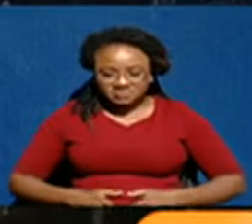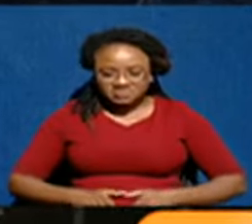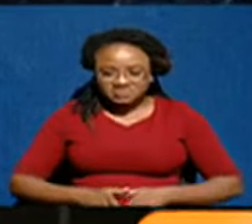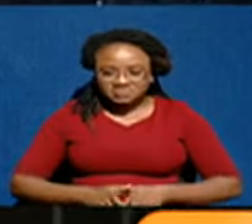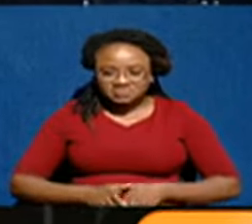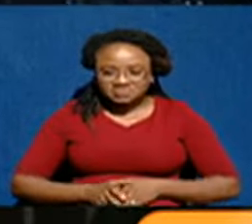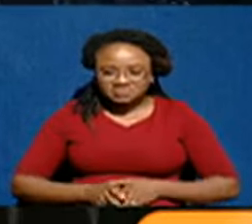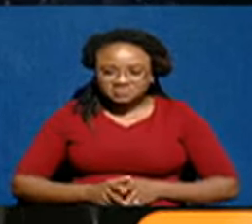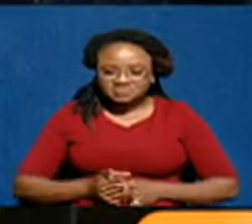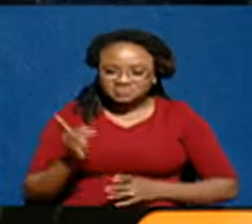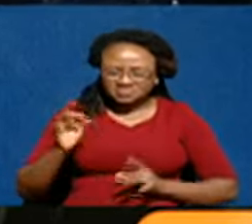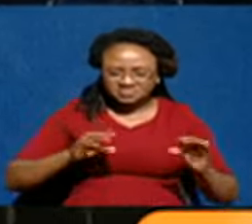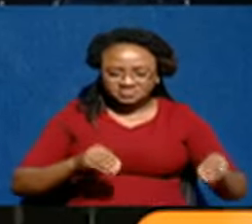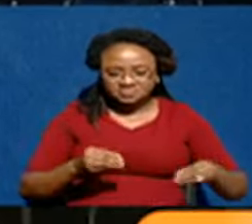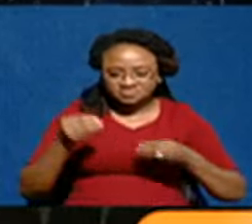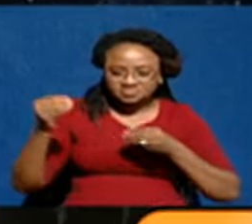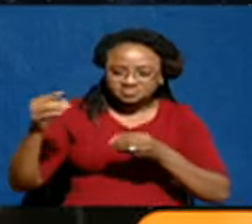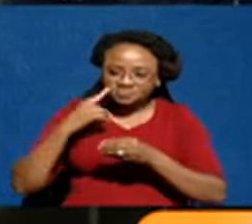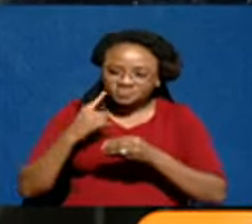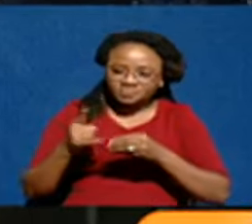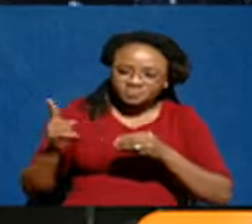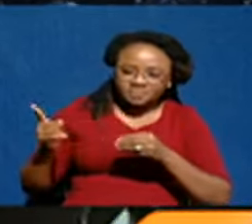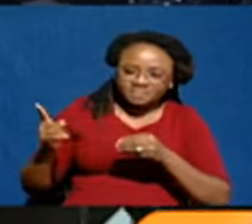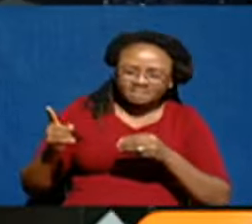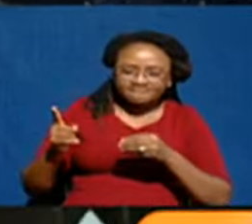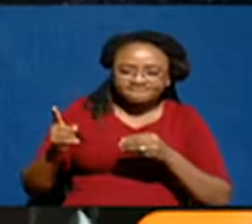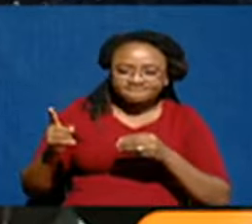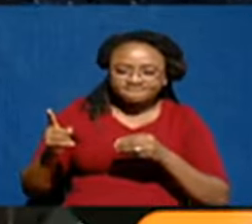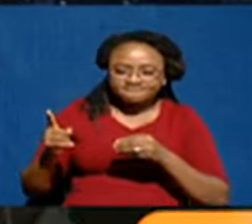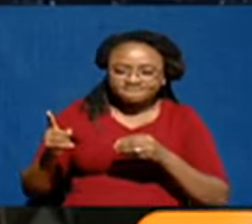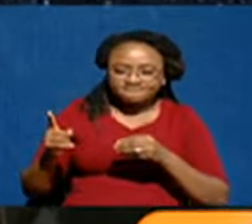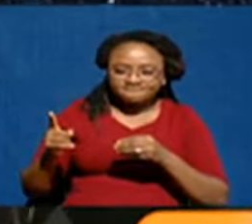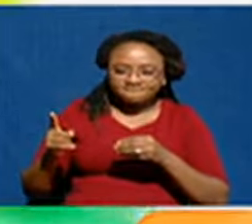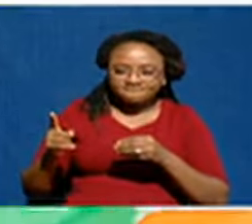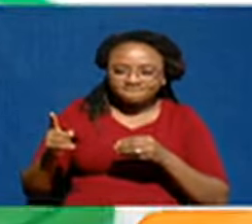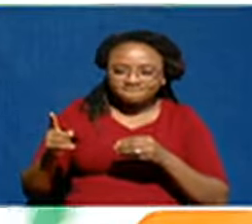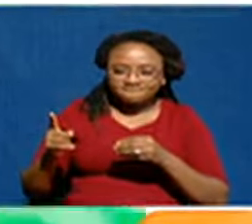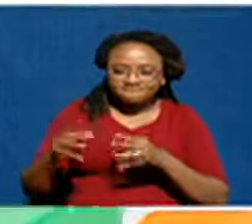Ndugu yetu anapata shilingi zake 1,050. Musa Jakadala tukimpa.